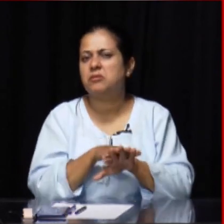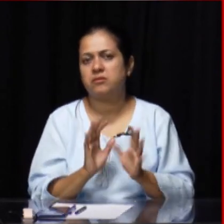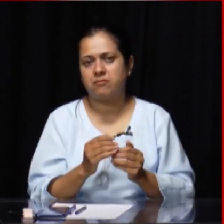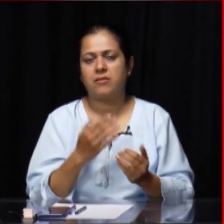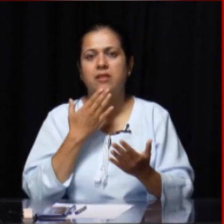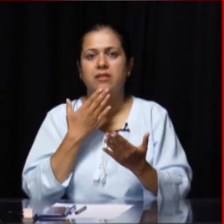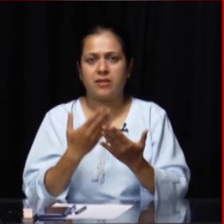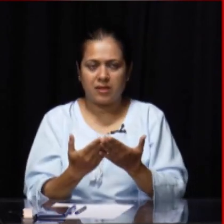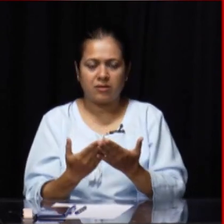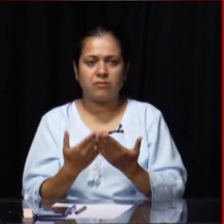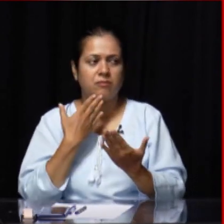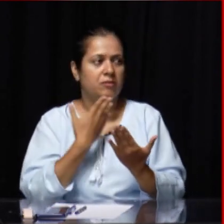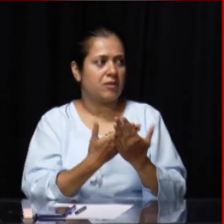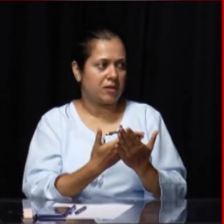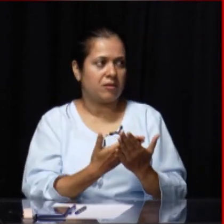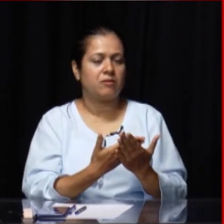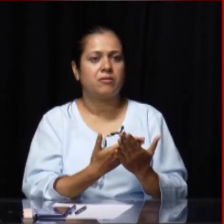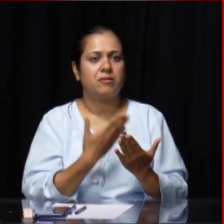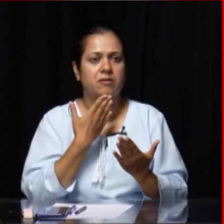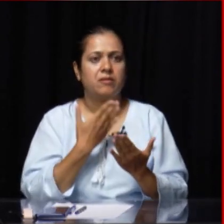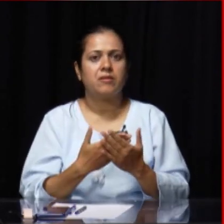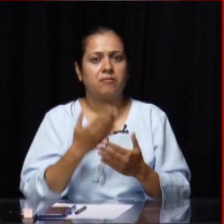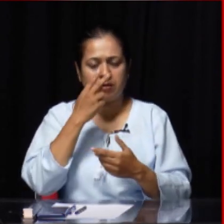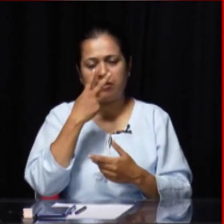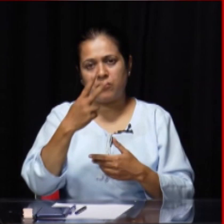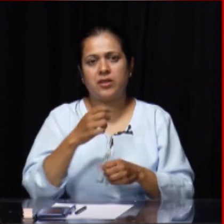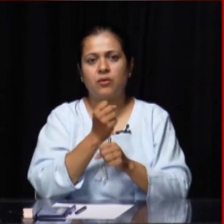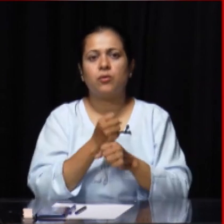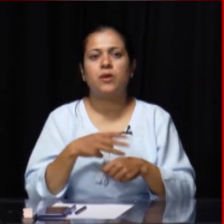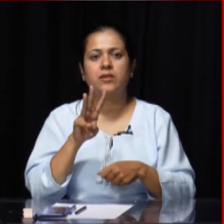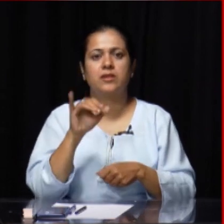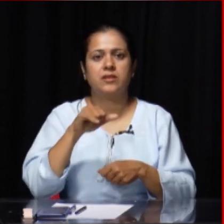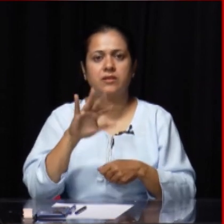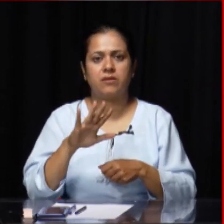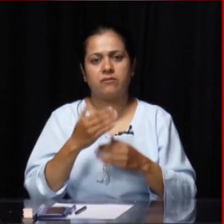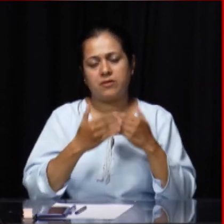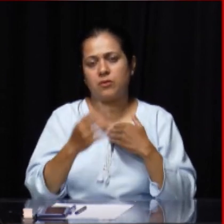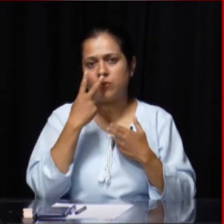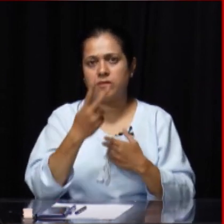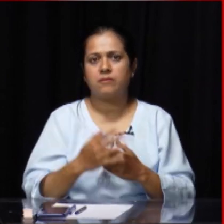Thank you, panel. Thank you, and keep watching Goa 365.